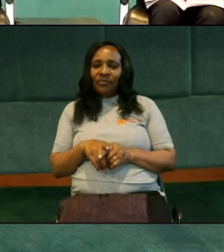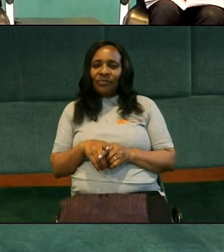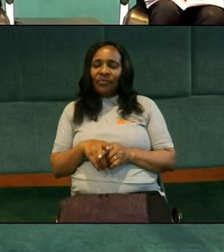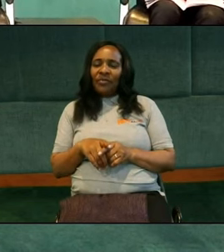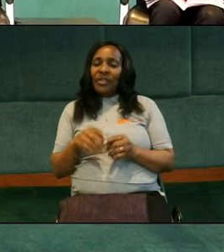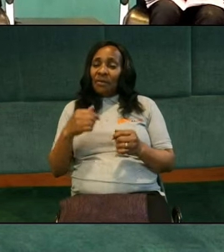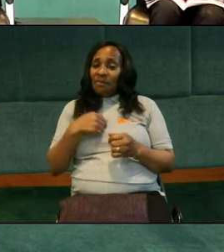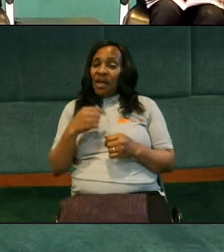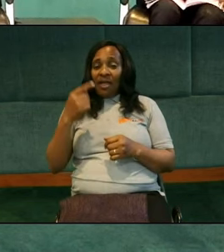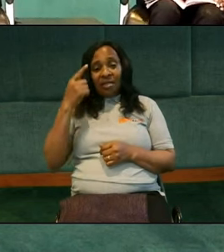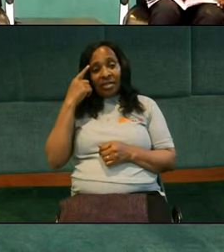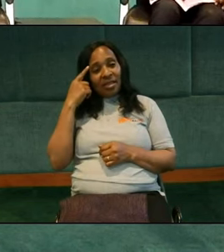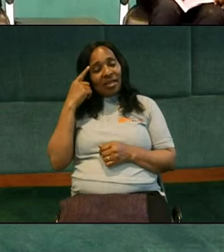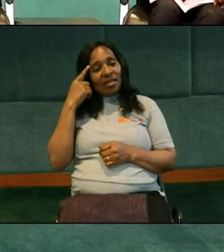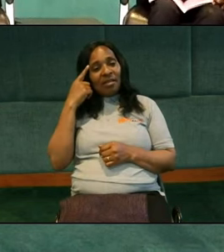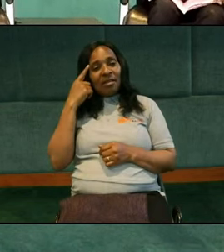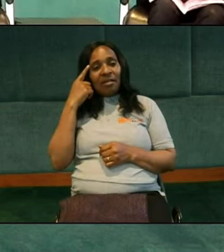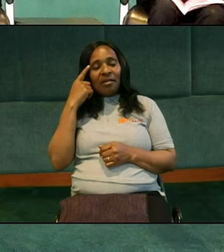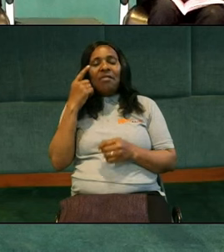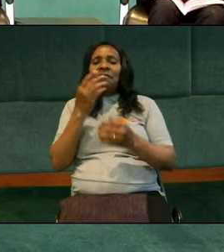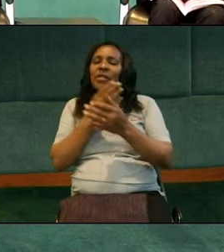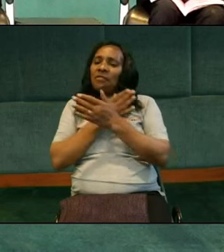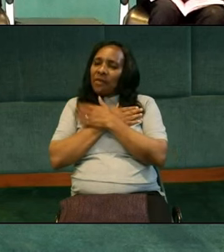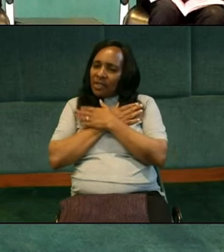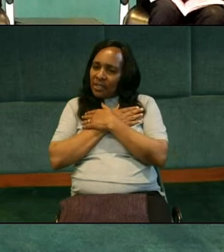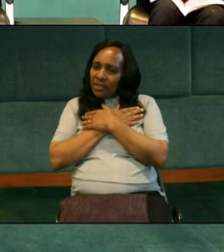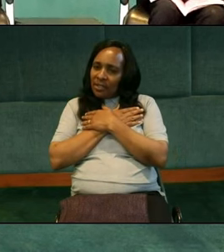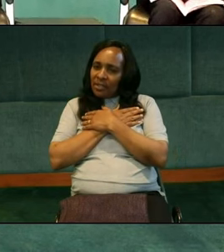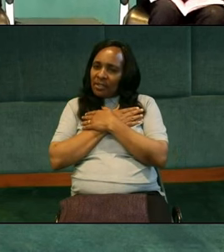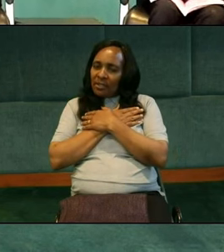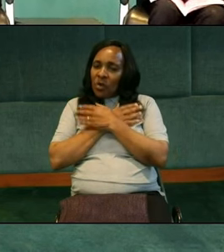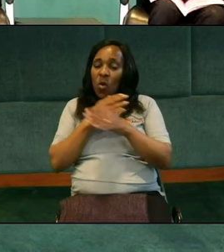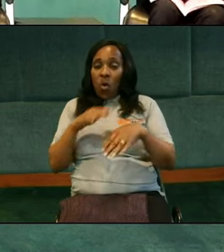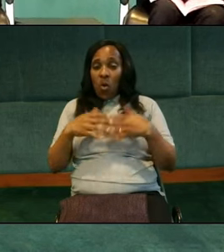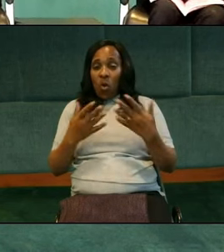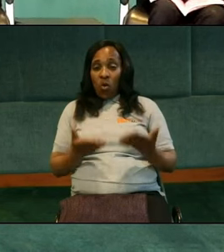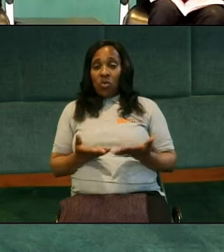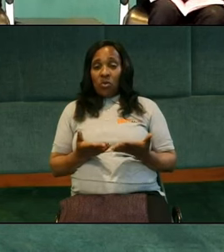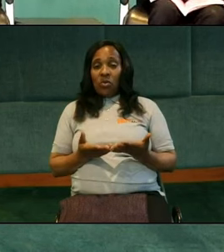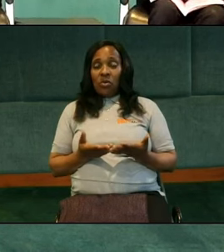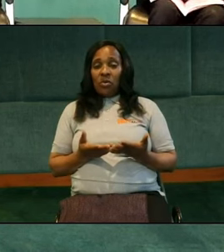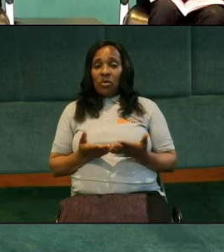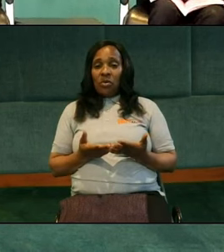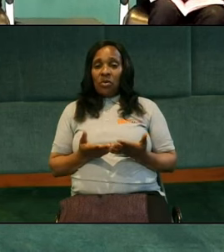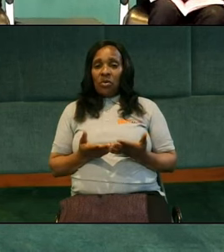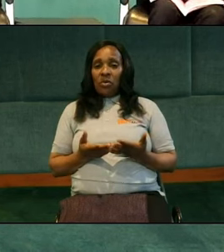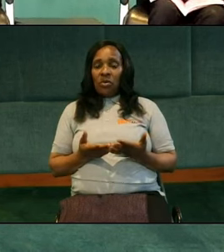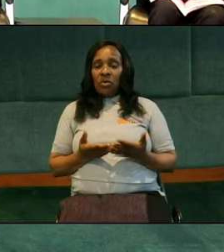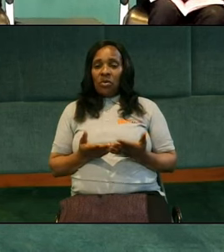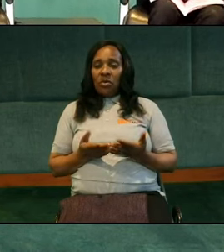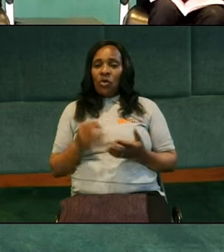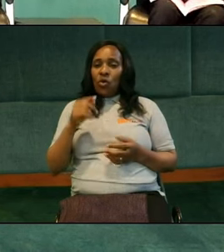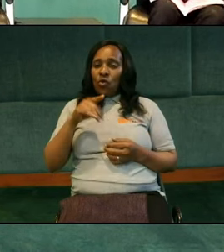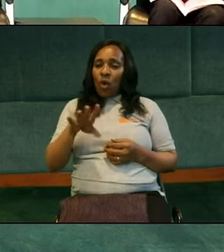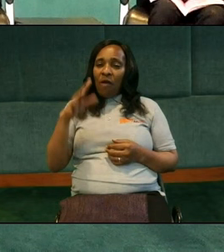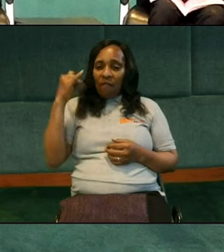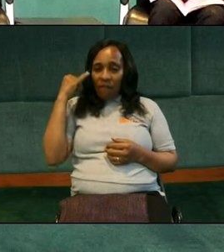it's either your friends or perhaps your